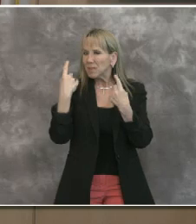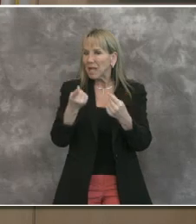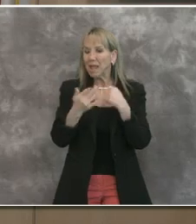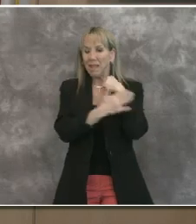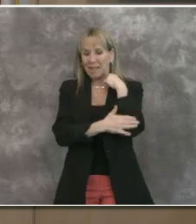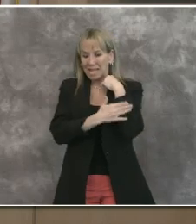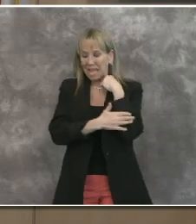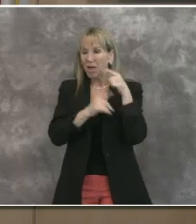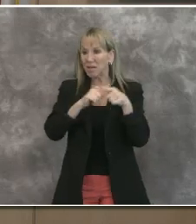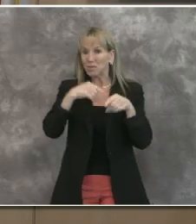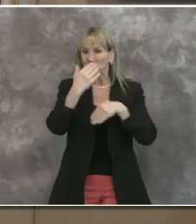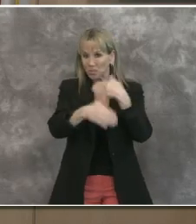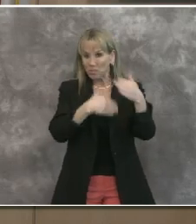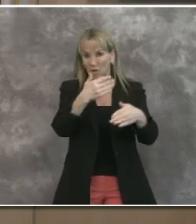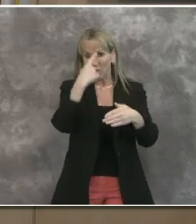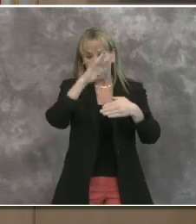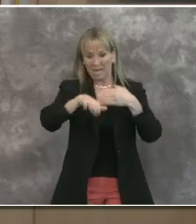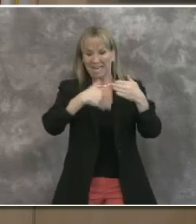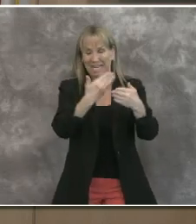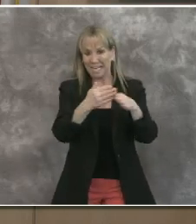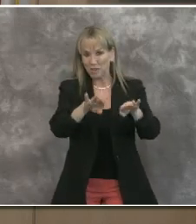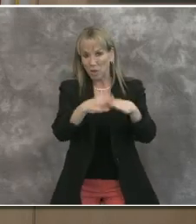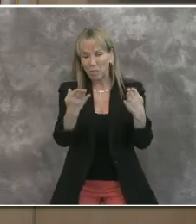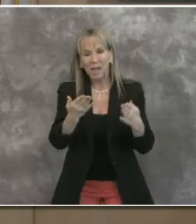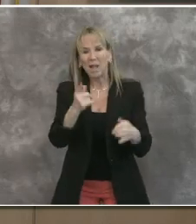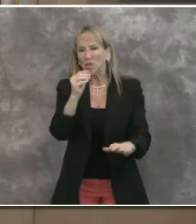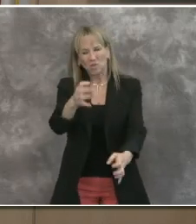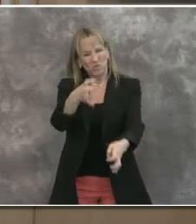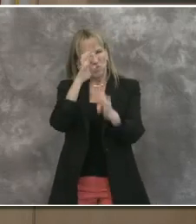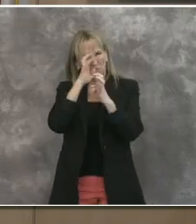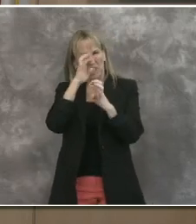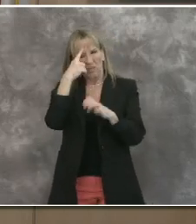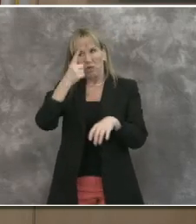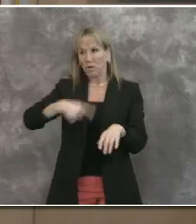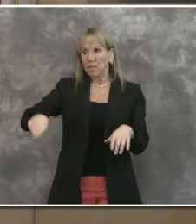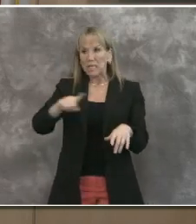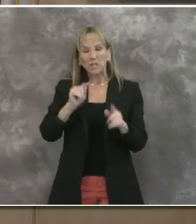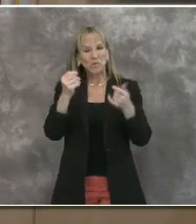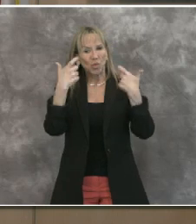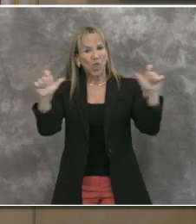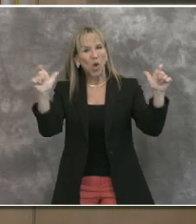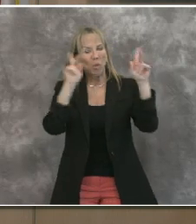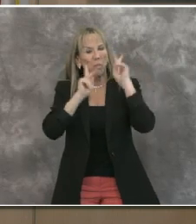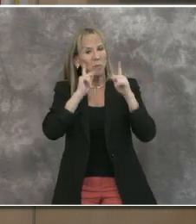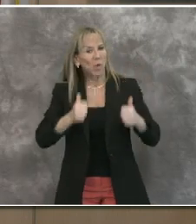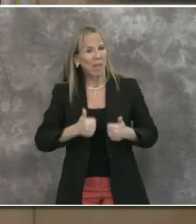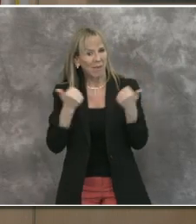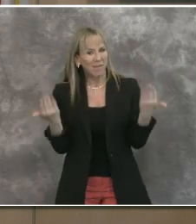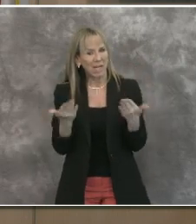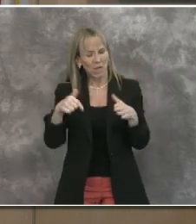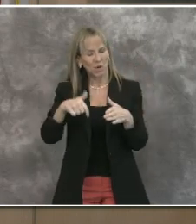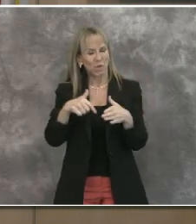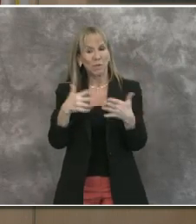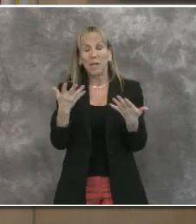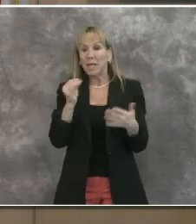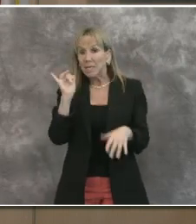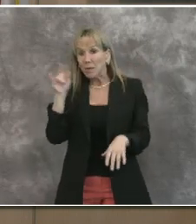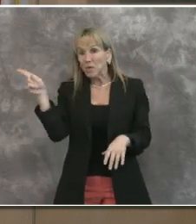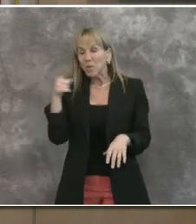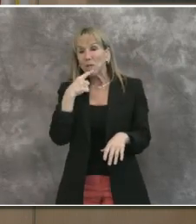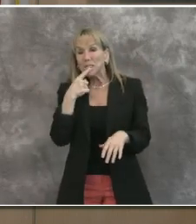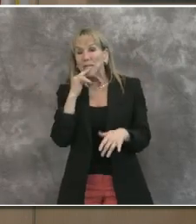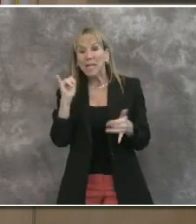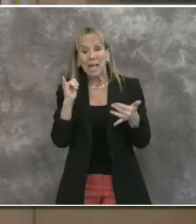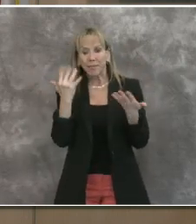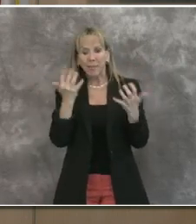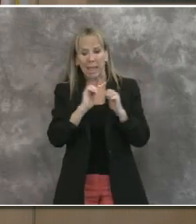to move into the next phase of reopening are too stringent for a county of our size. And the governor saying he would consider letting some of the counties move